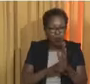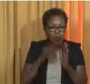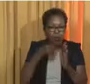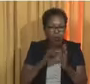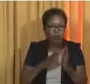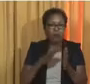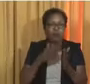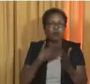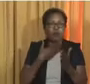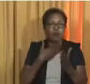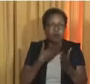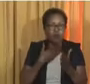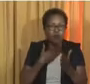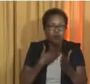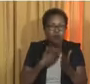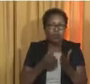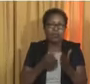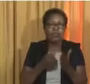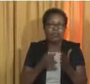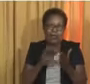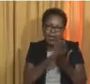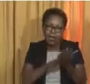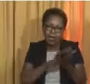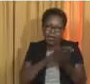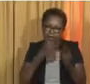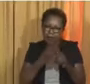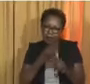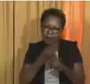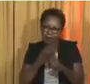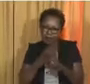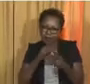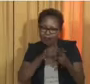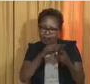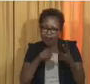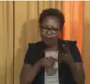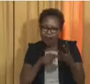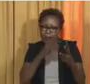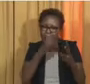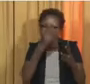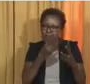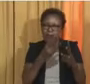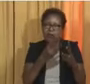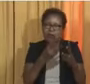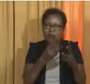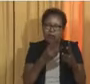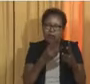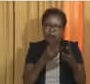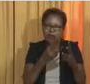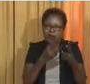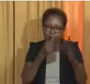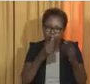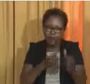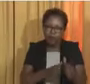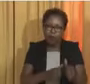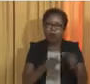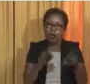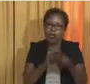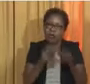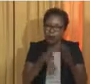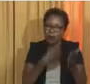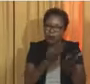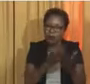heightened procedures beyond the tiered design of the amendment procedures provided in Chapter 16